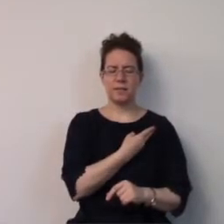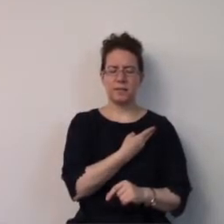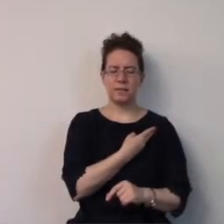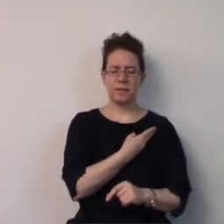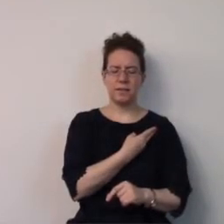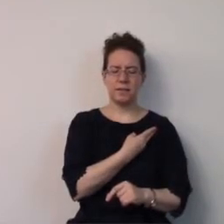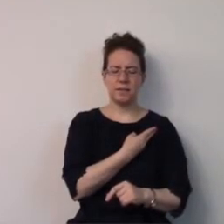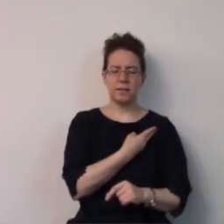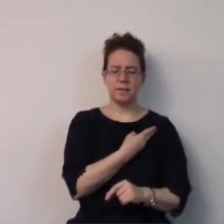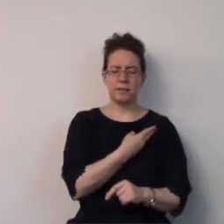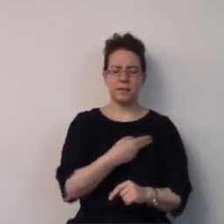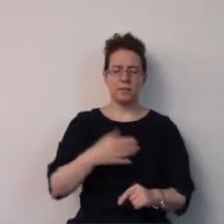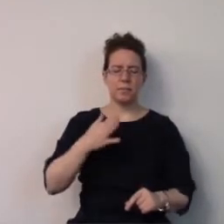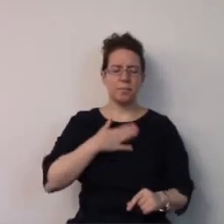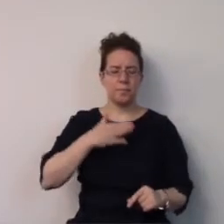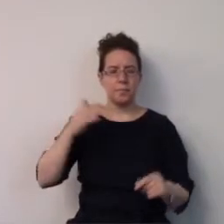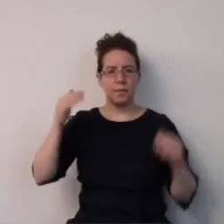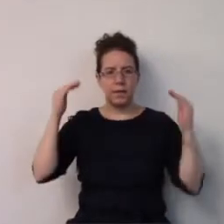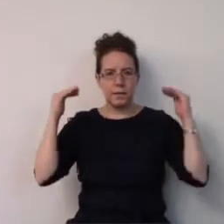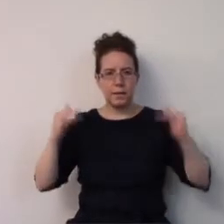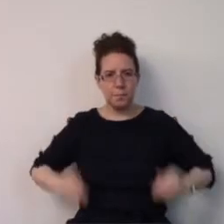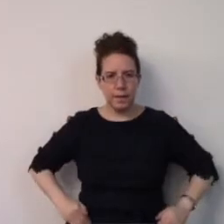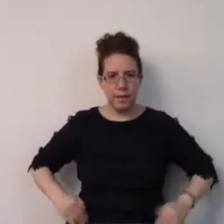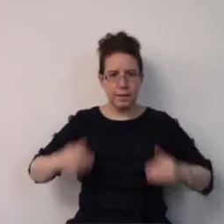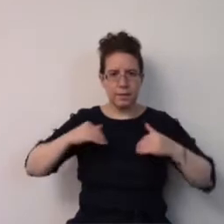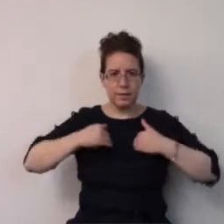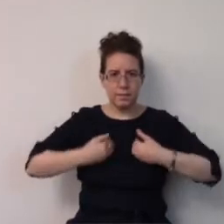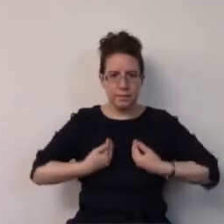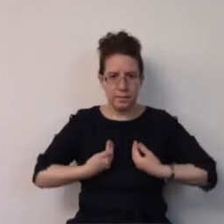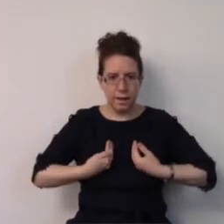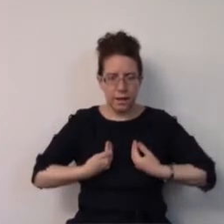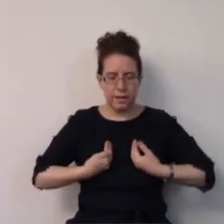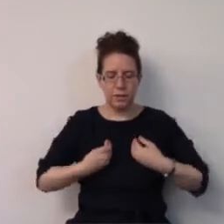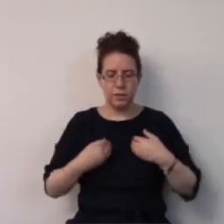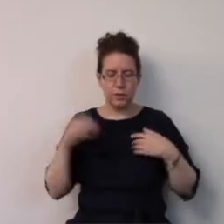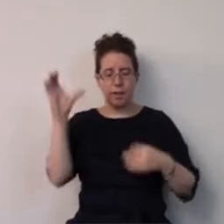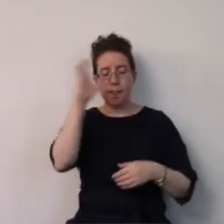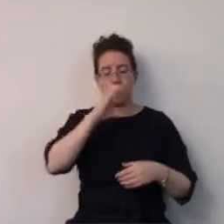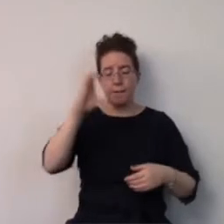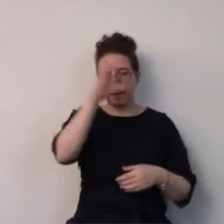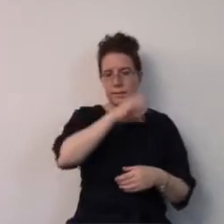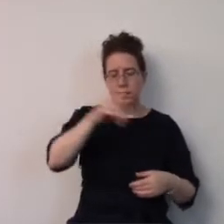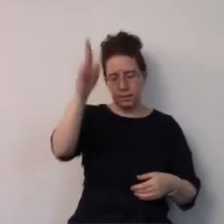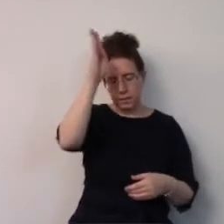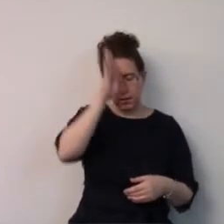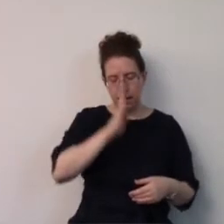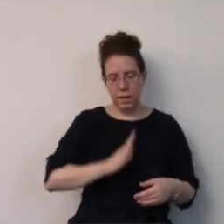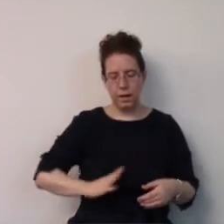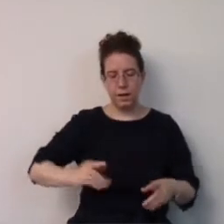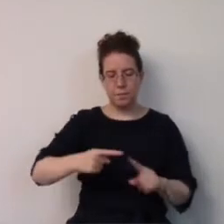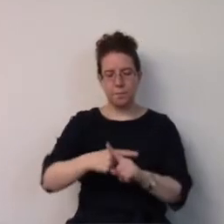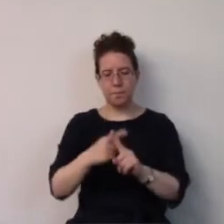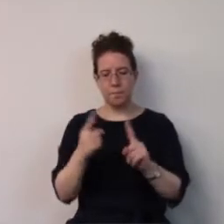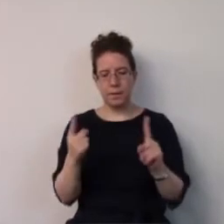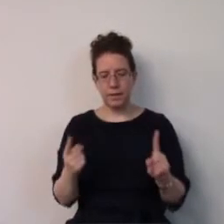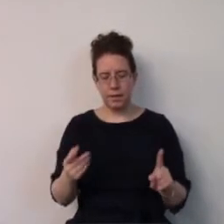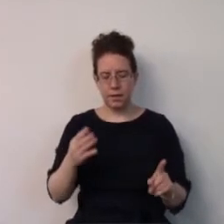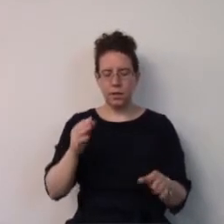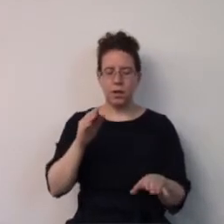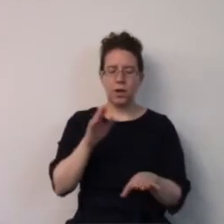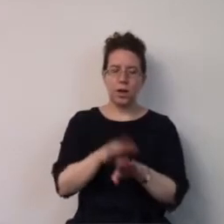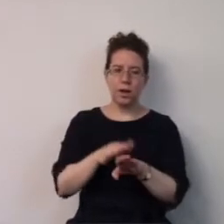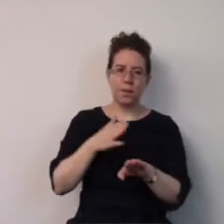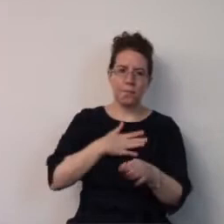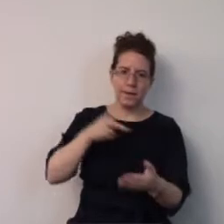child until that final day. Jesus.